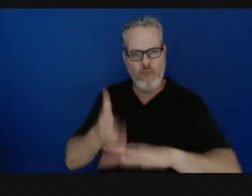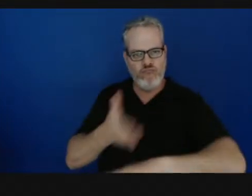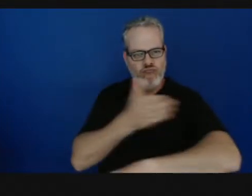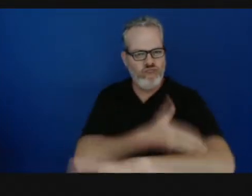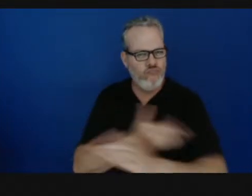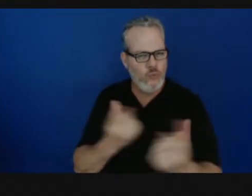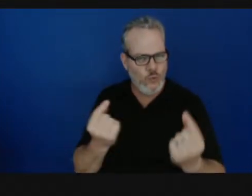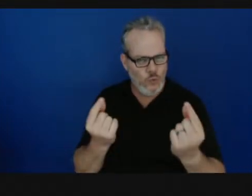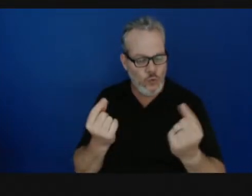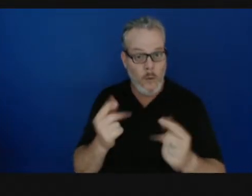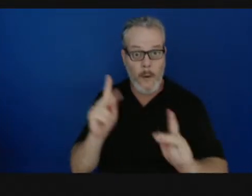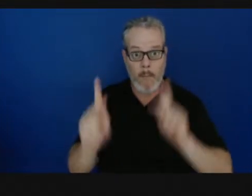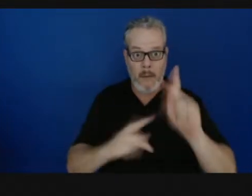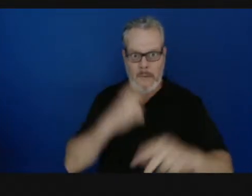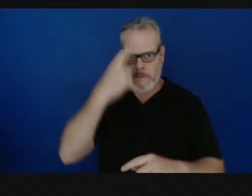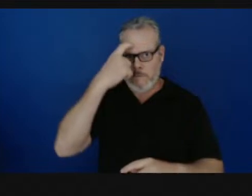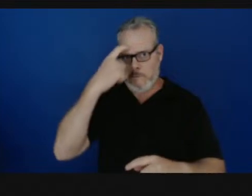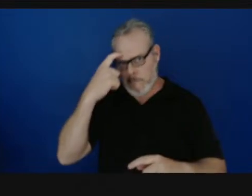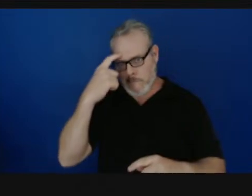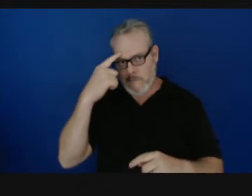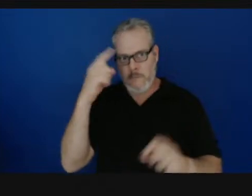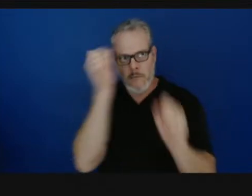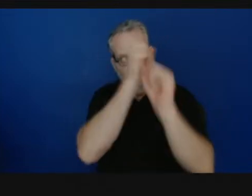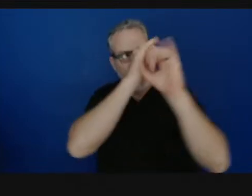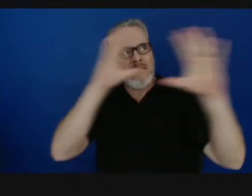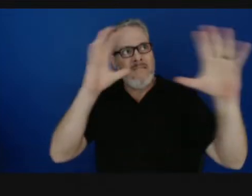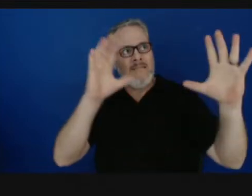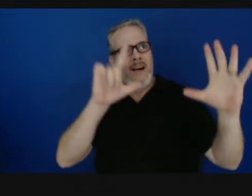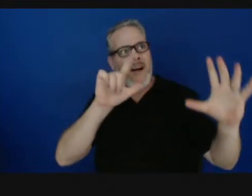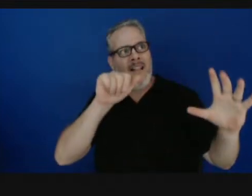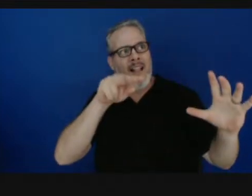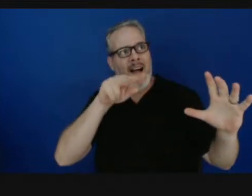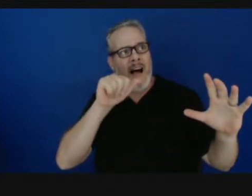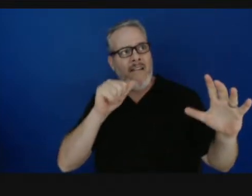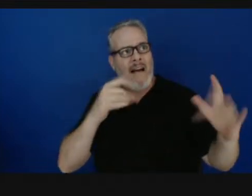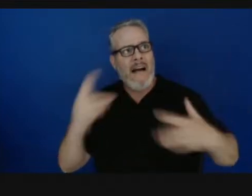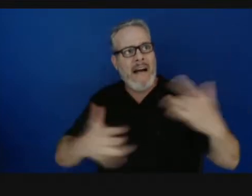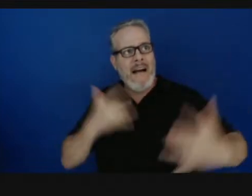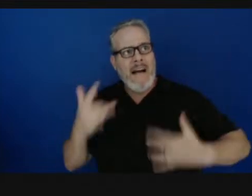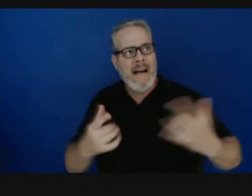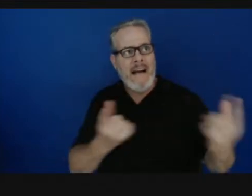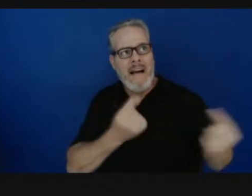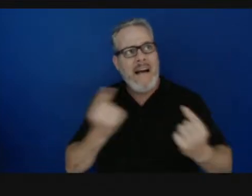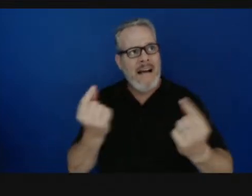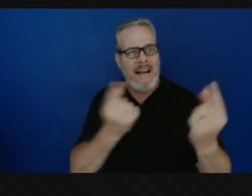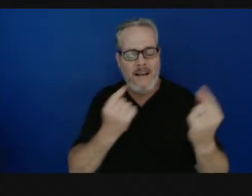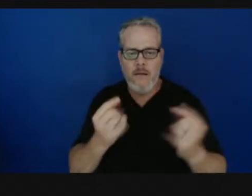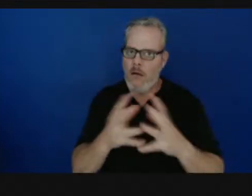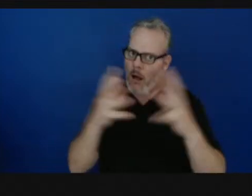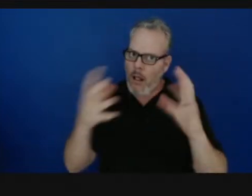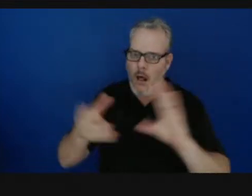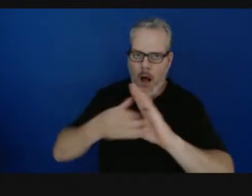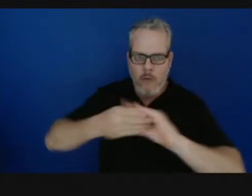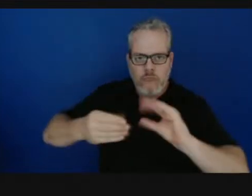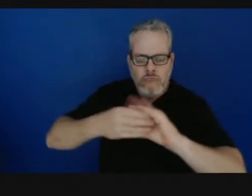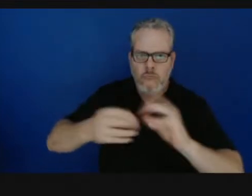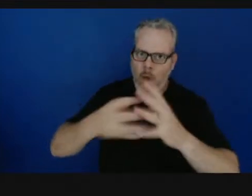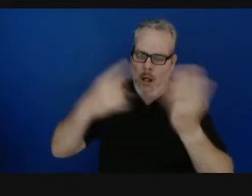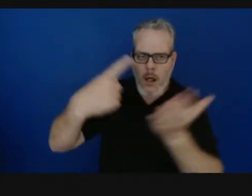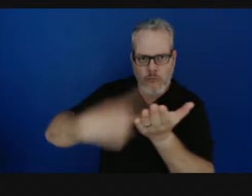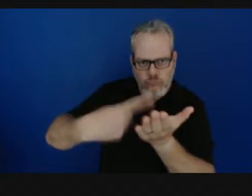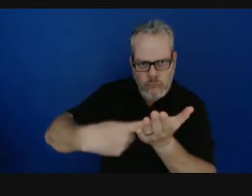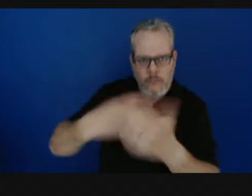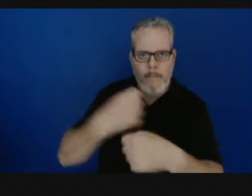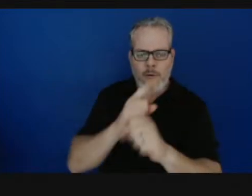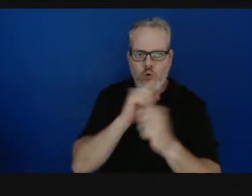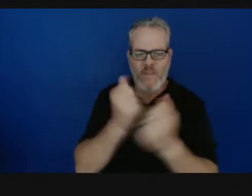people are traumatized. They imagine lava on a Middle East Rift. And so lots to talk through and to make sure we're all on the same page here. And right off the